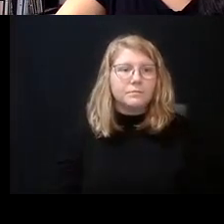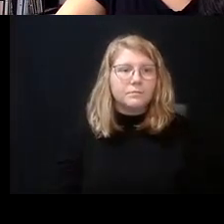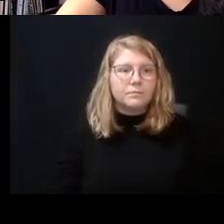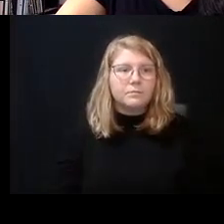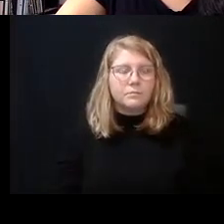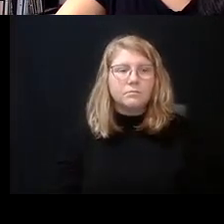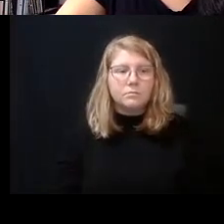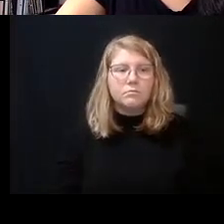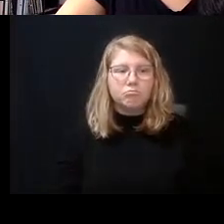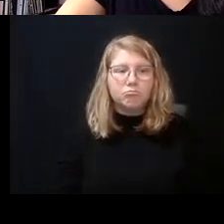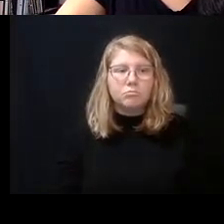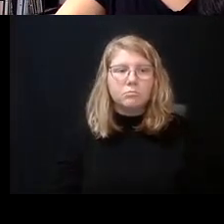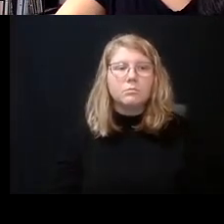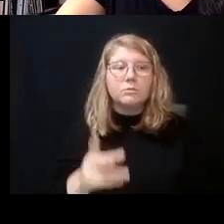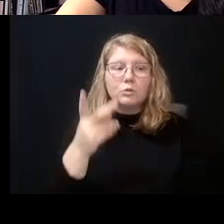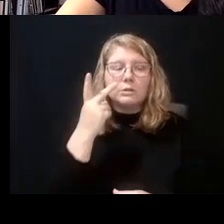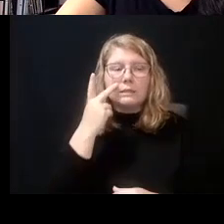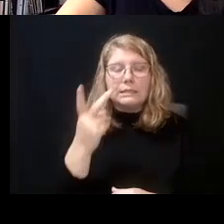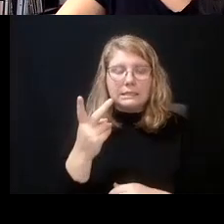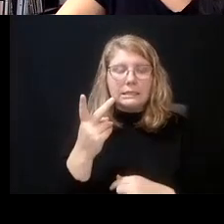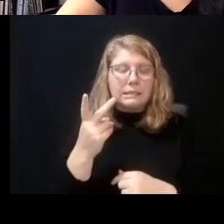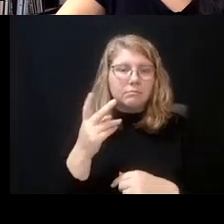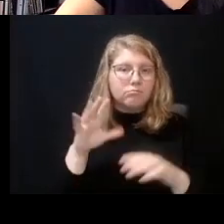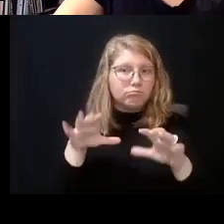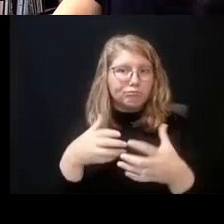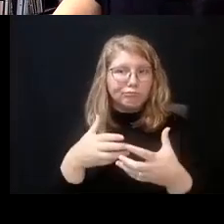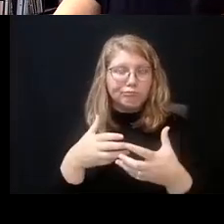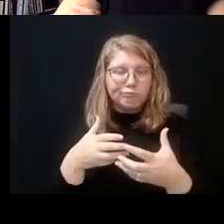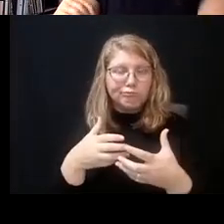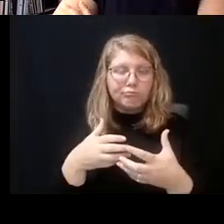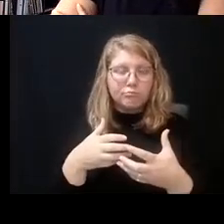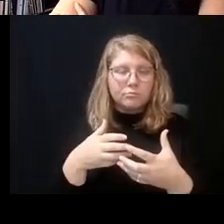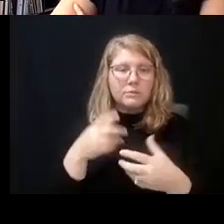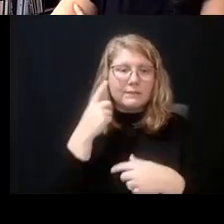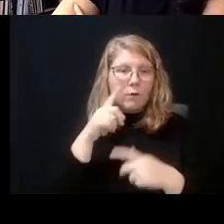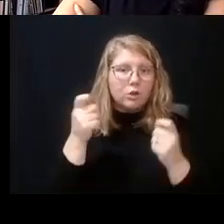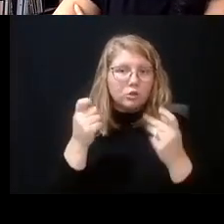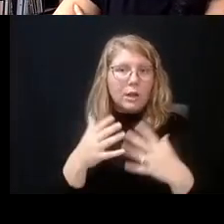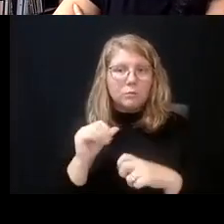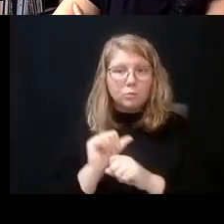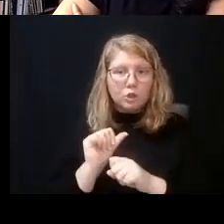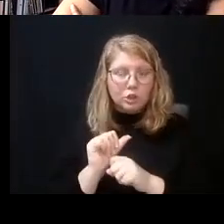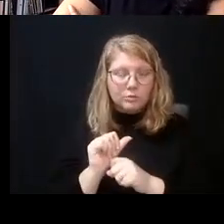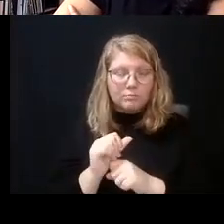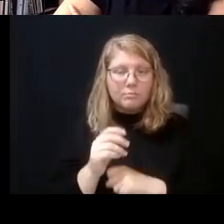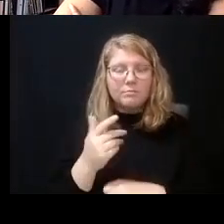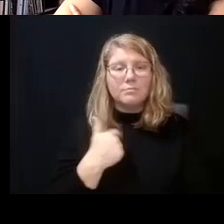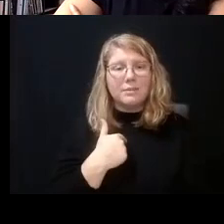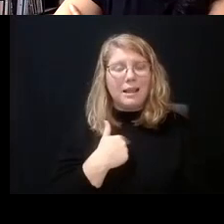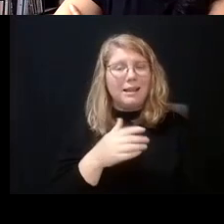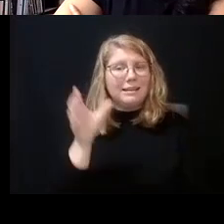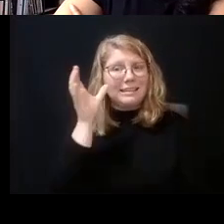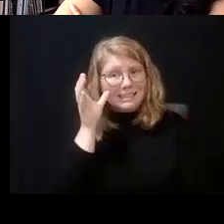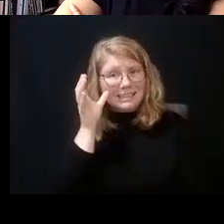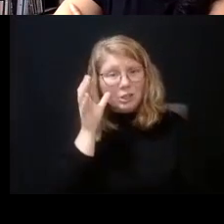you see coalitions wanting to advocate for this on behalf of direct workers? And, I think what I hear